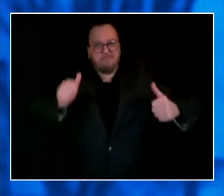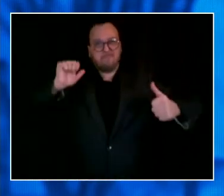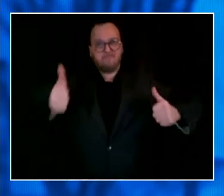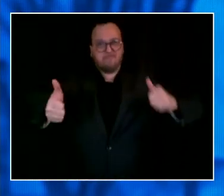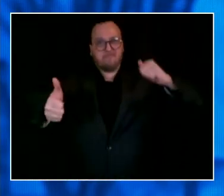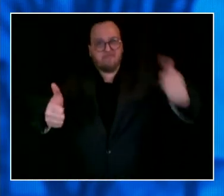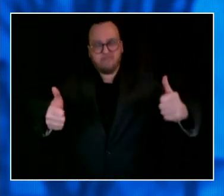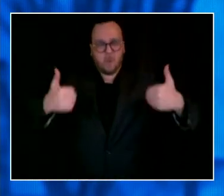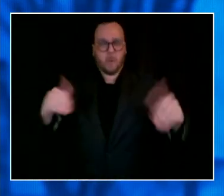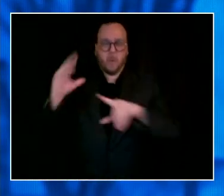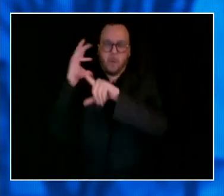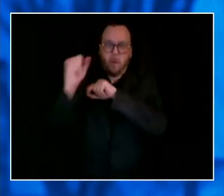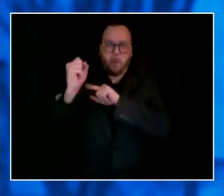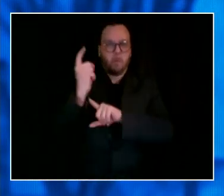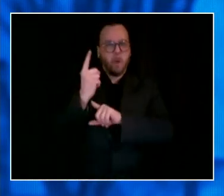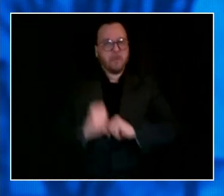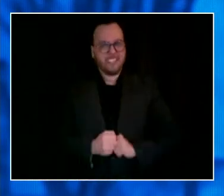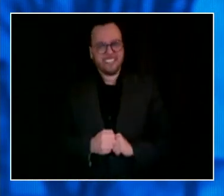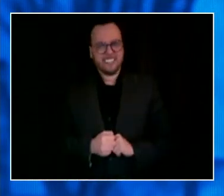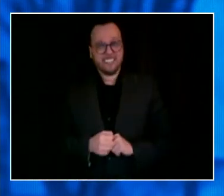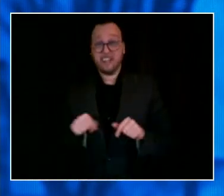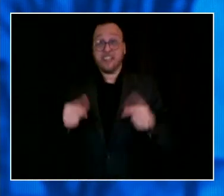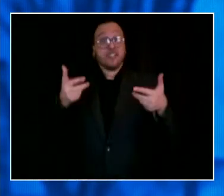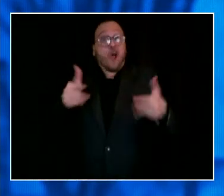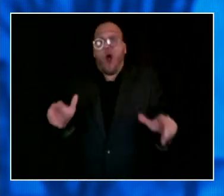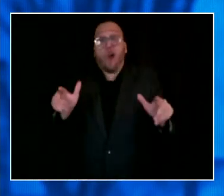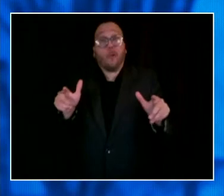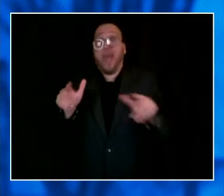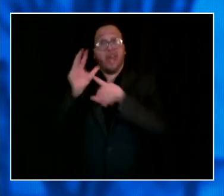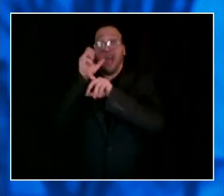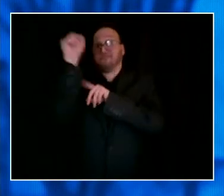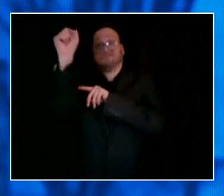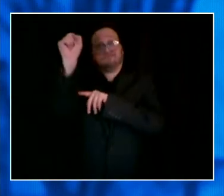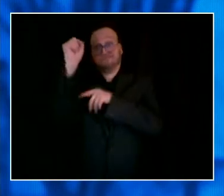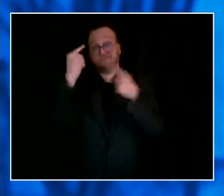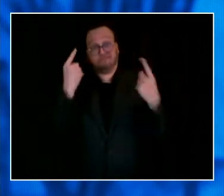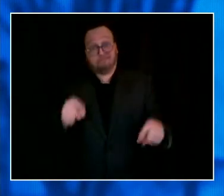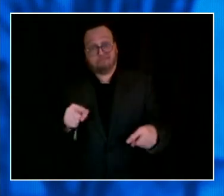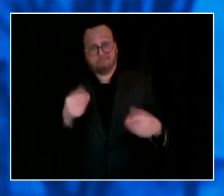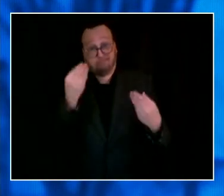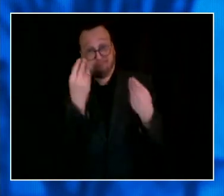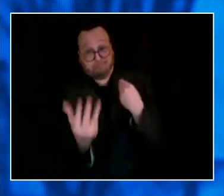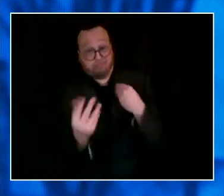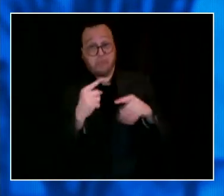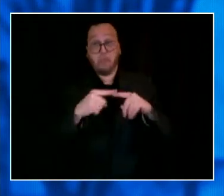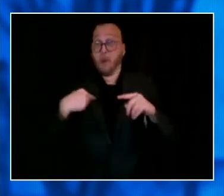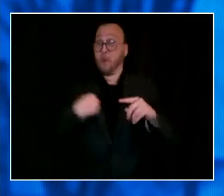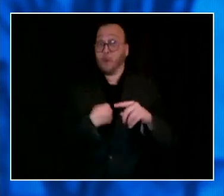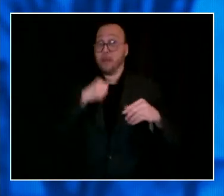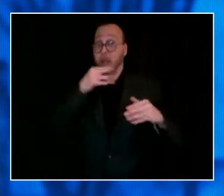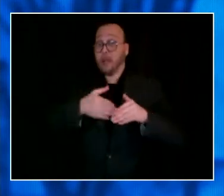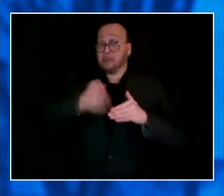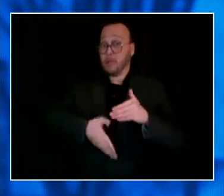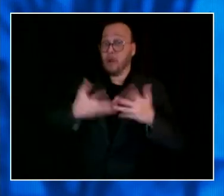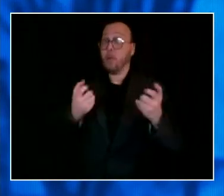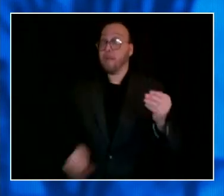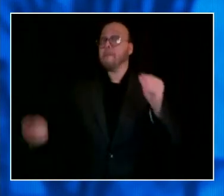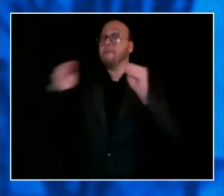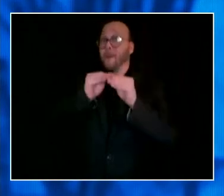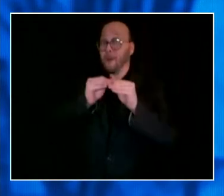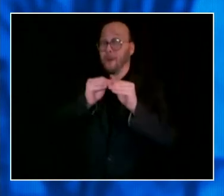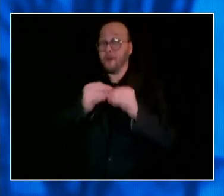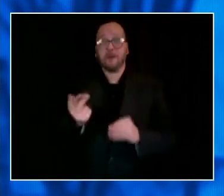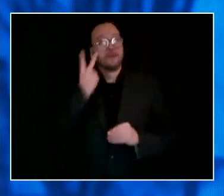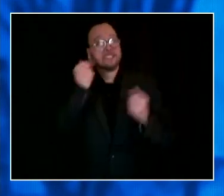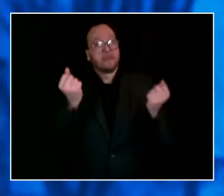moment. These are already historical achievements, but we want to go even bigger. We've seen too many families leave for